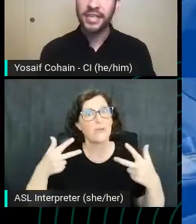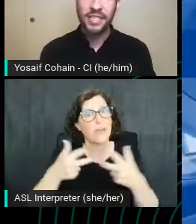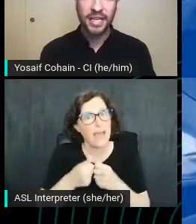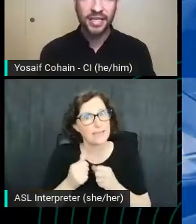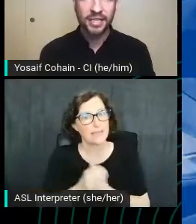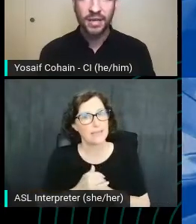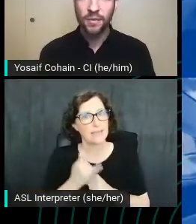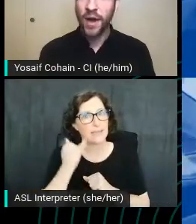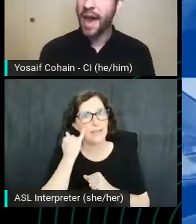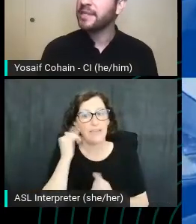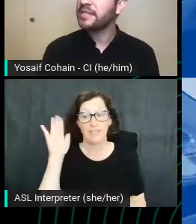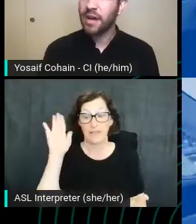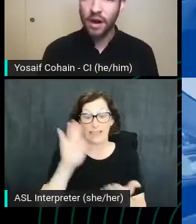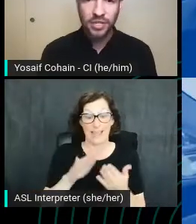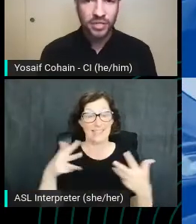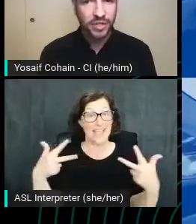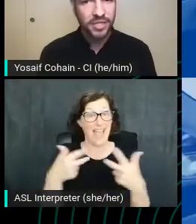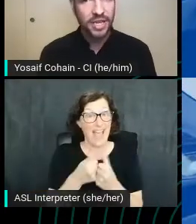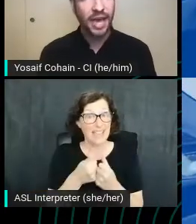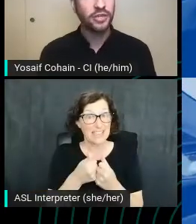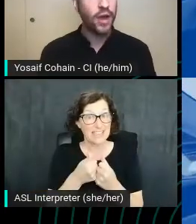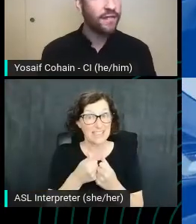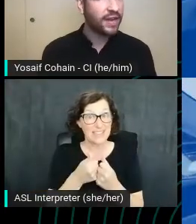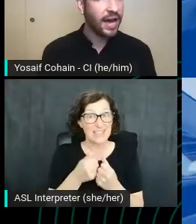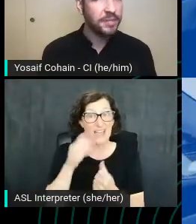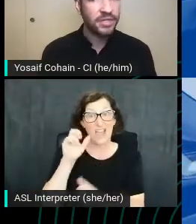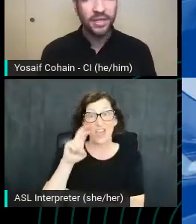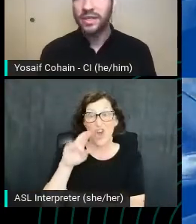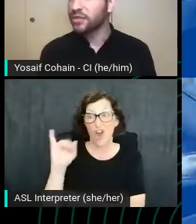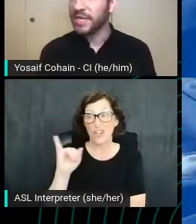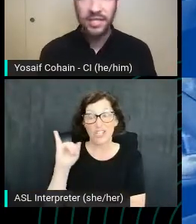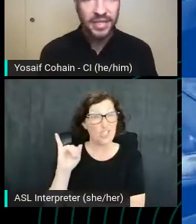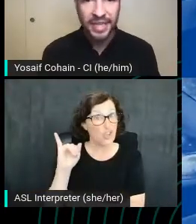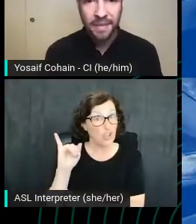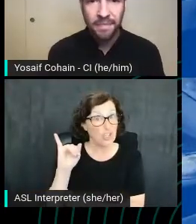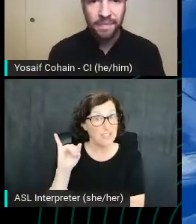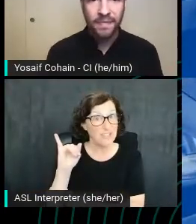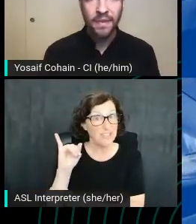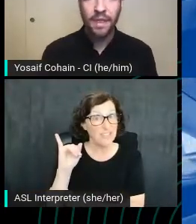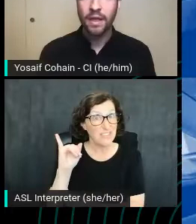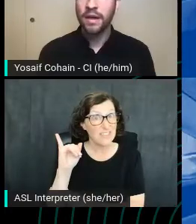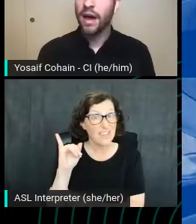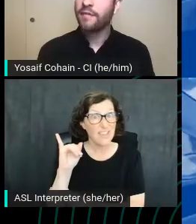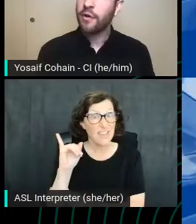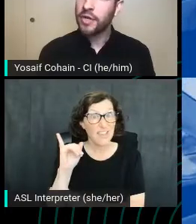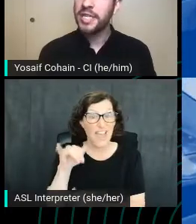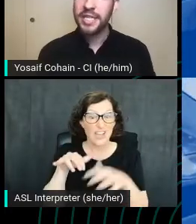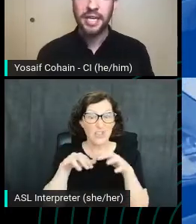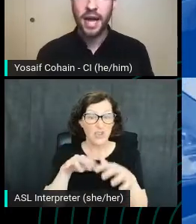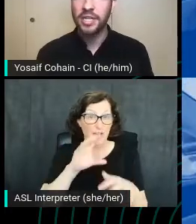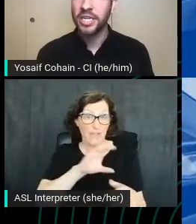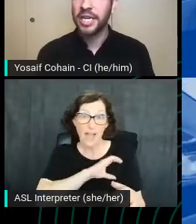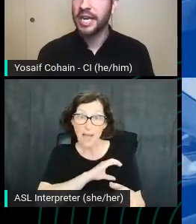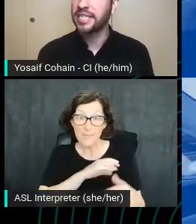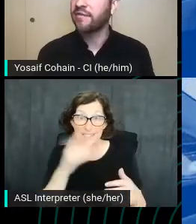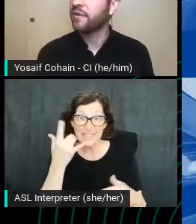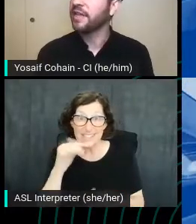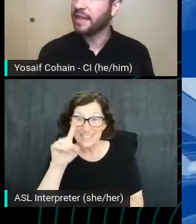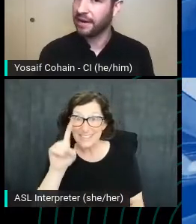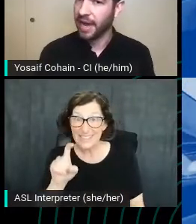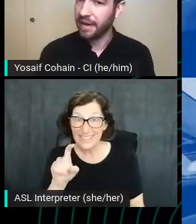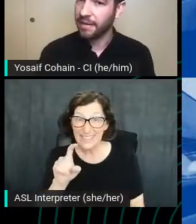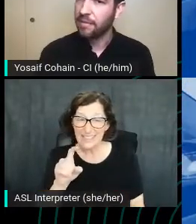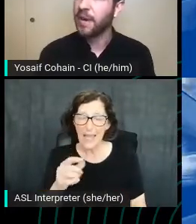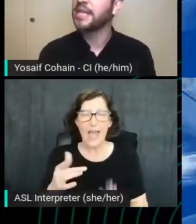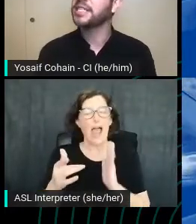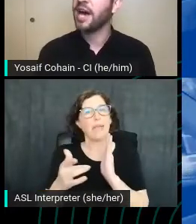fewer accidents, what happens to car insurance and traffic cops? Do we still need them? Of course, the technology isn't fully